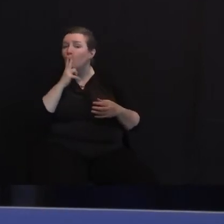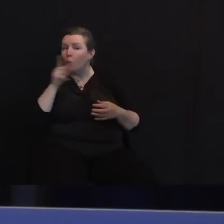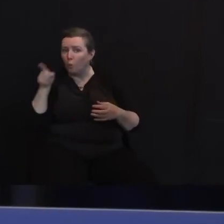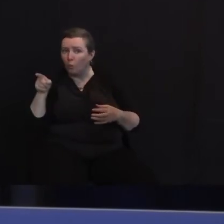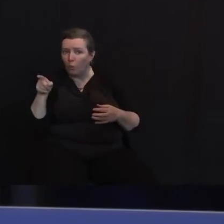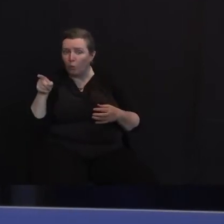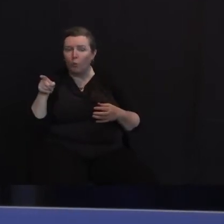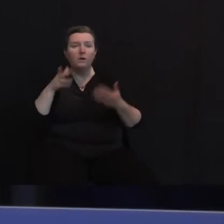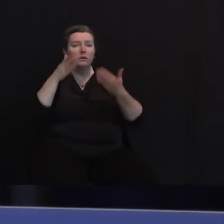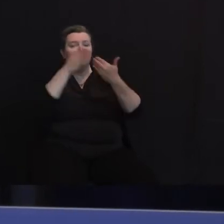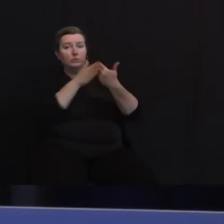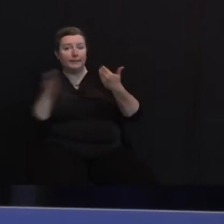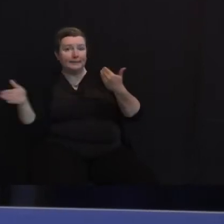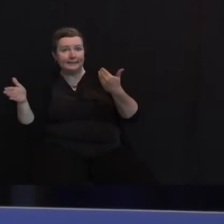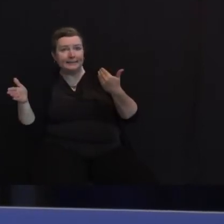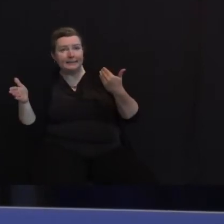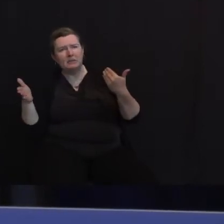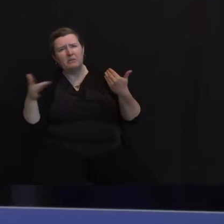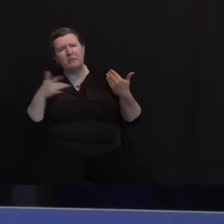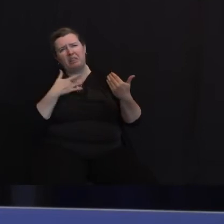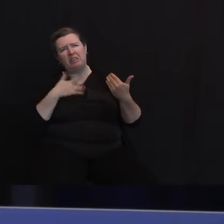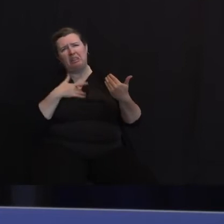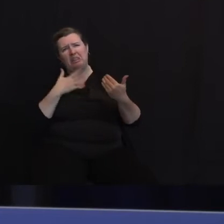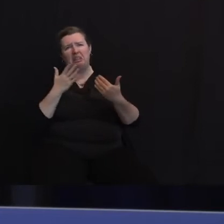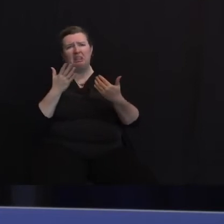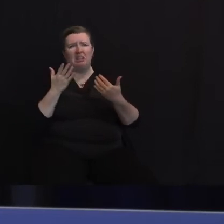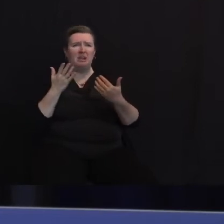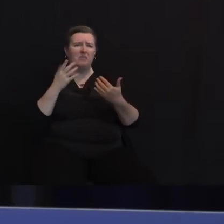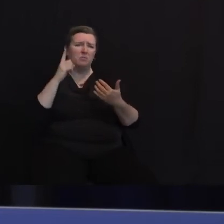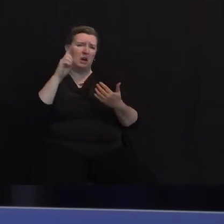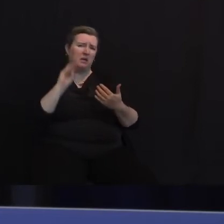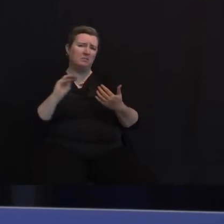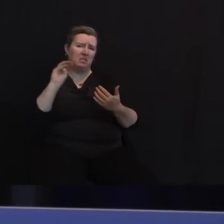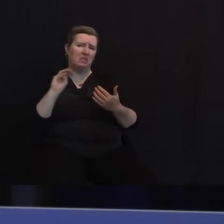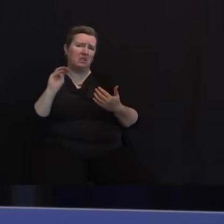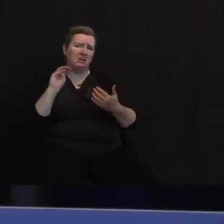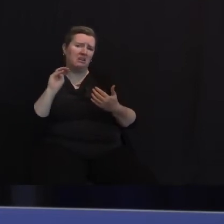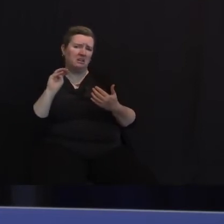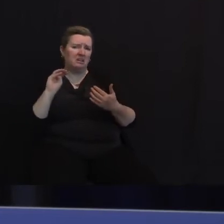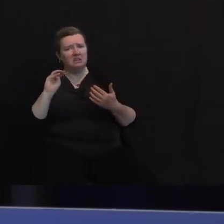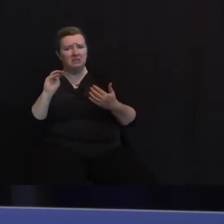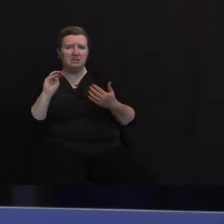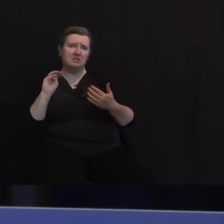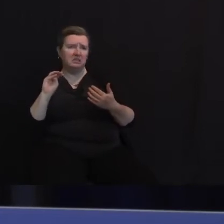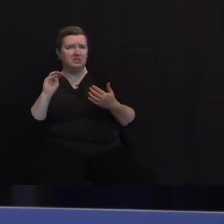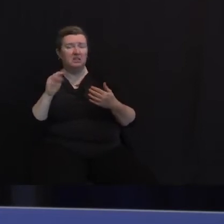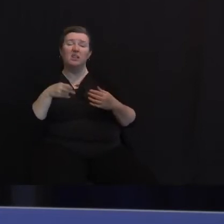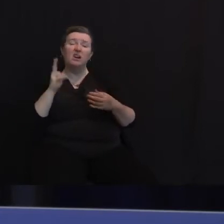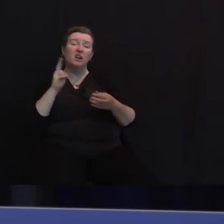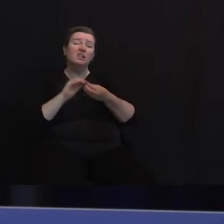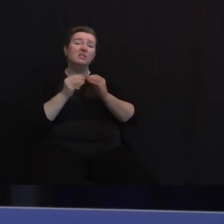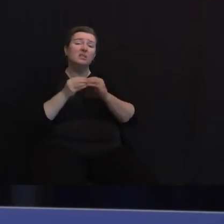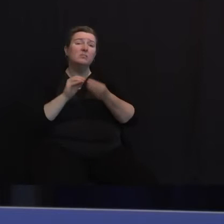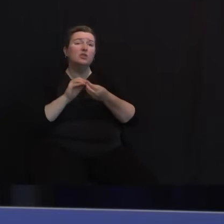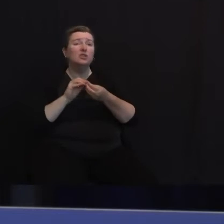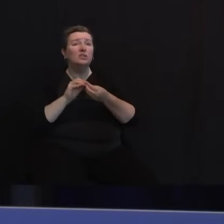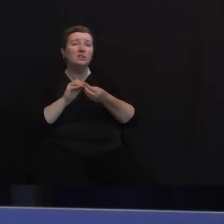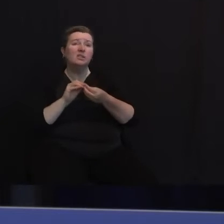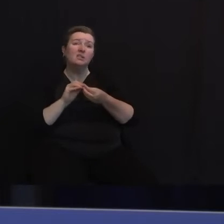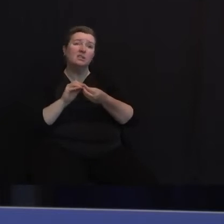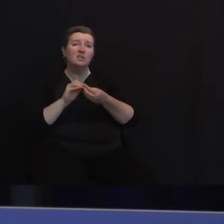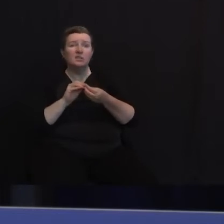remainder is up to about 1 million. So these are pretty significant numbers that the